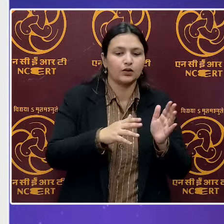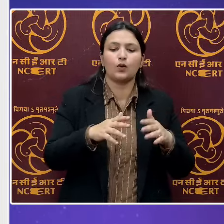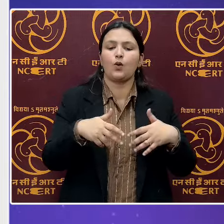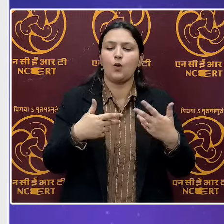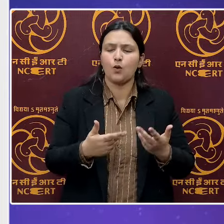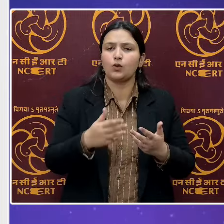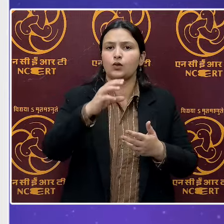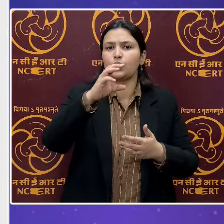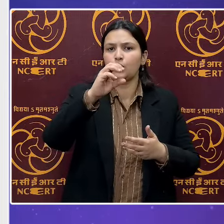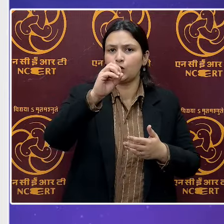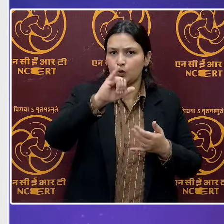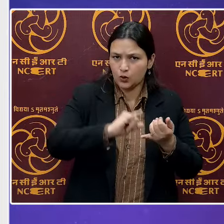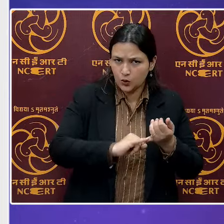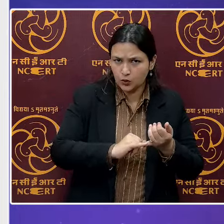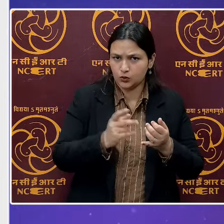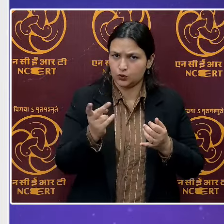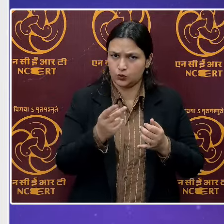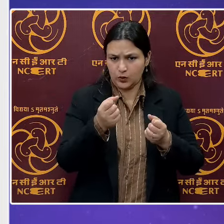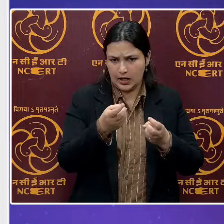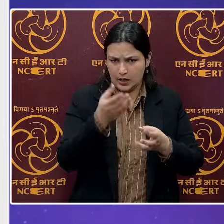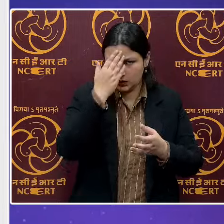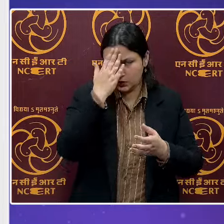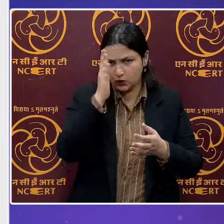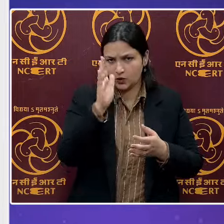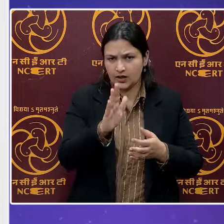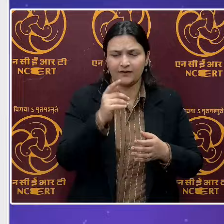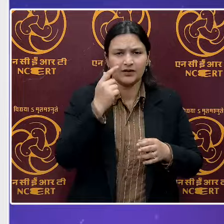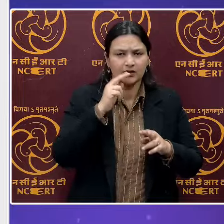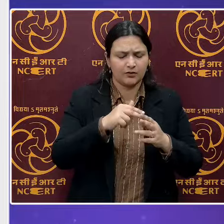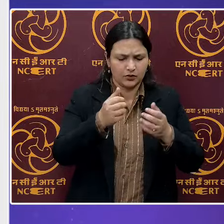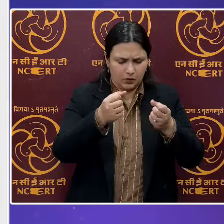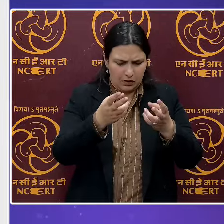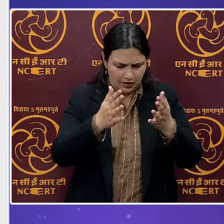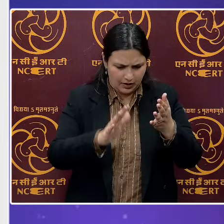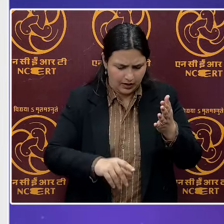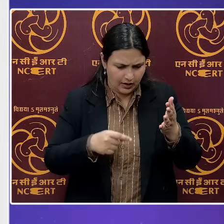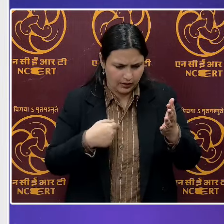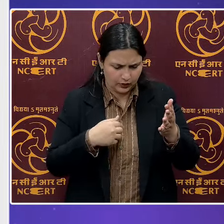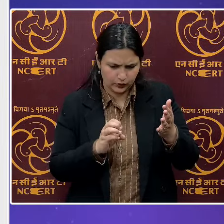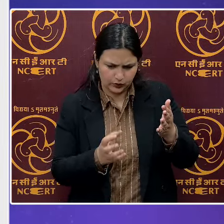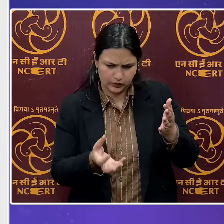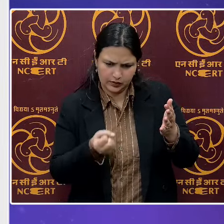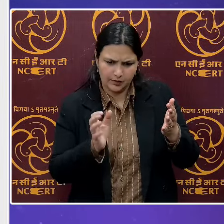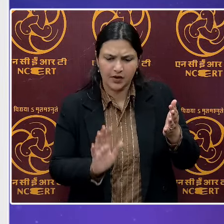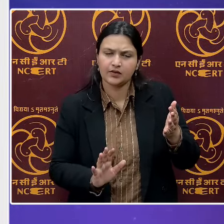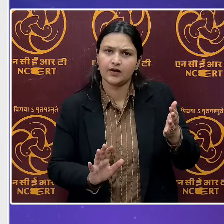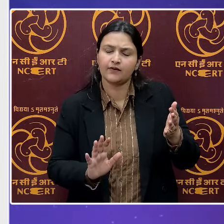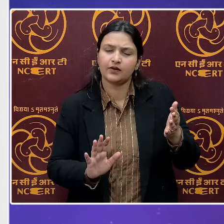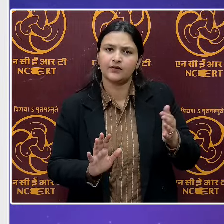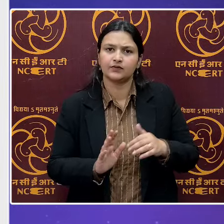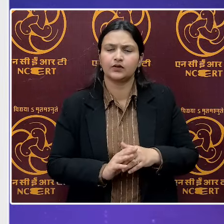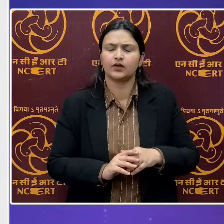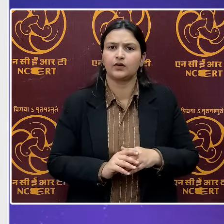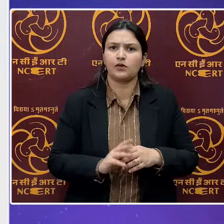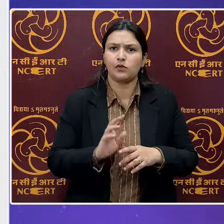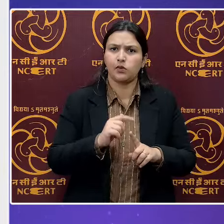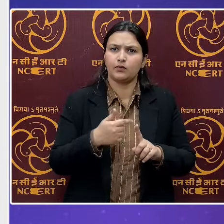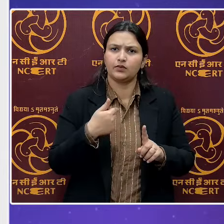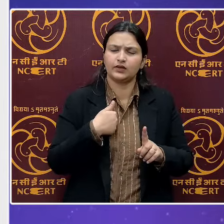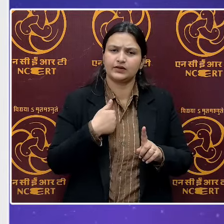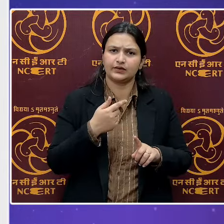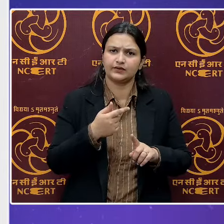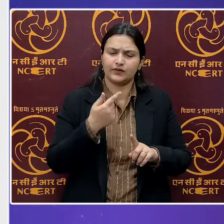2. Phase tells us how much, when do they become maximum? If they become maximum at the same time and they are moving in the same